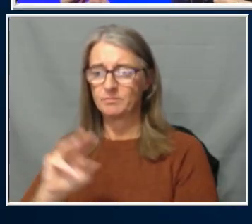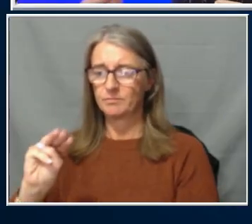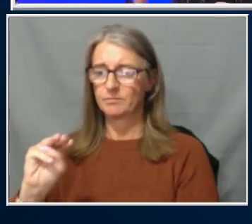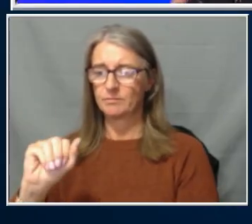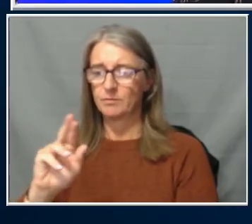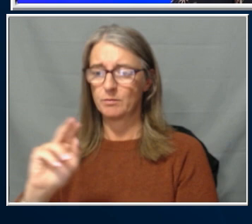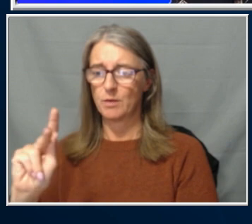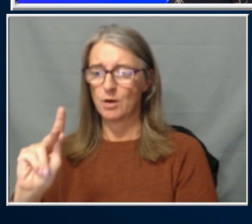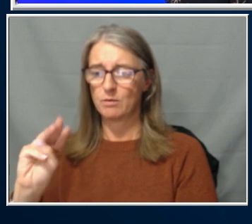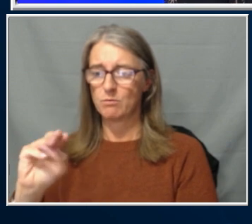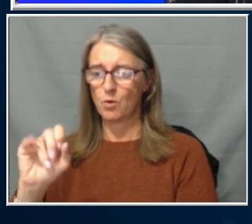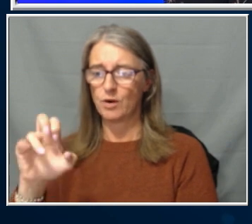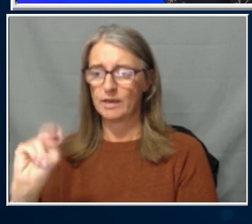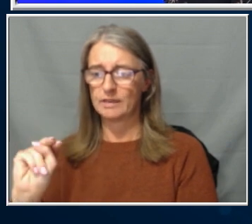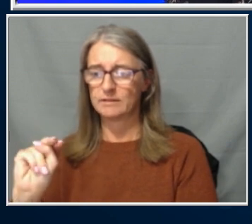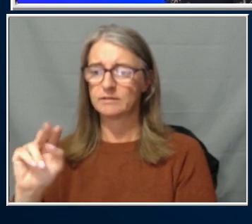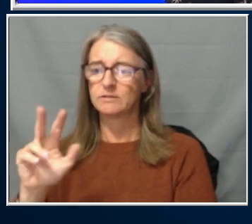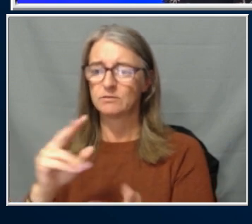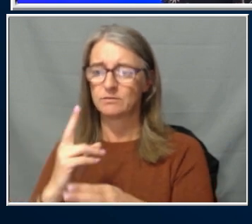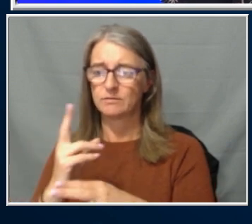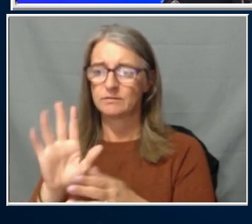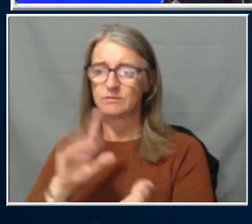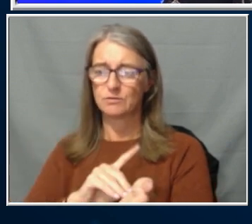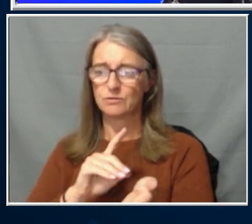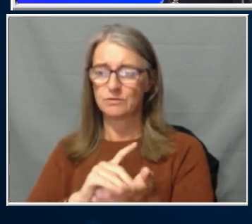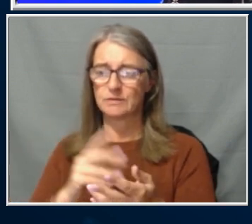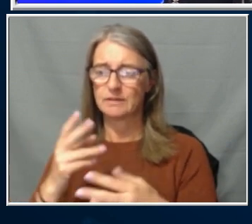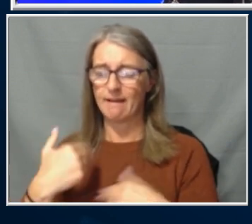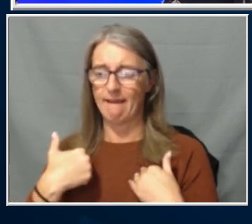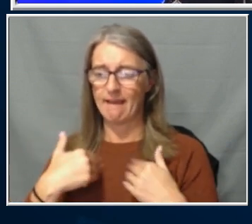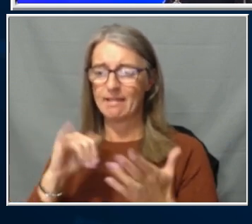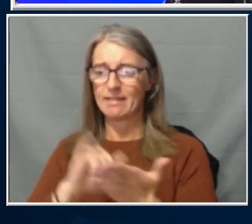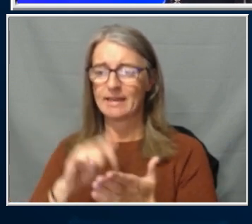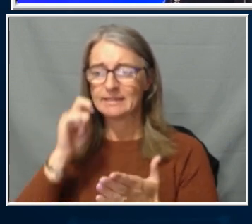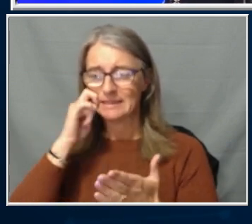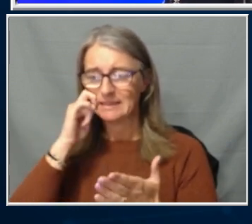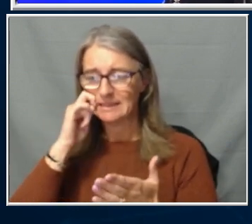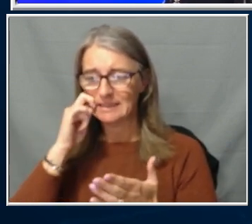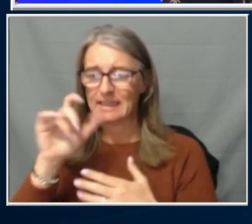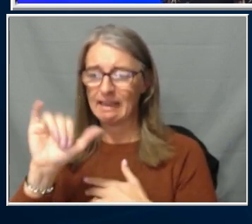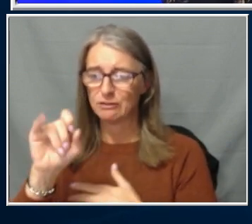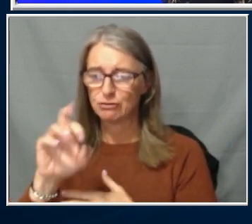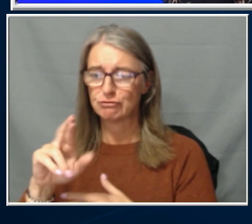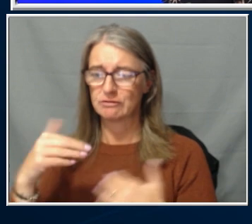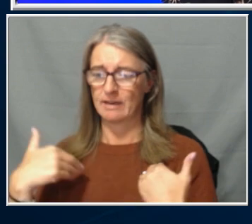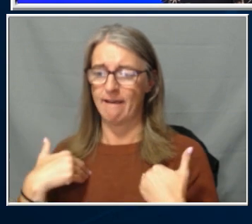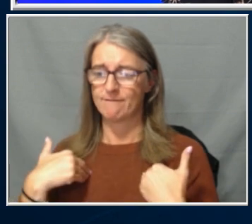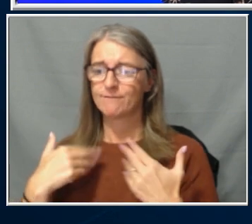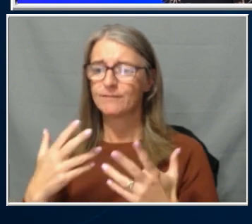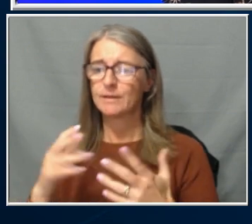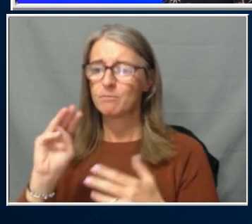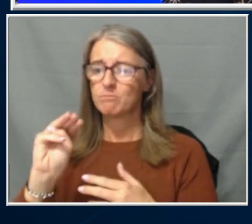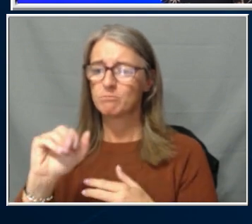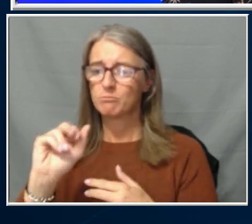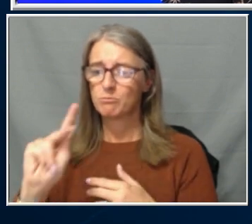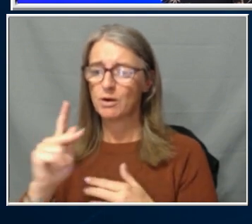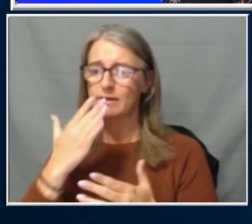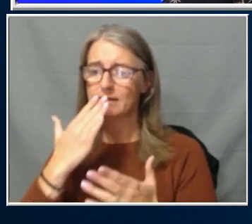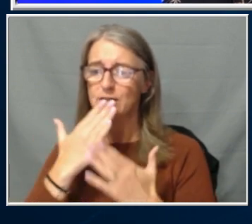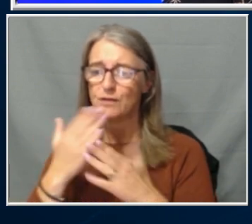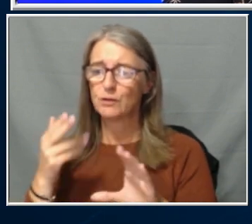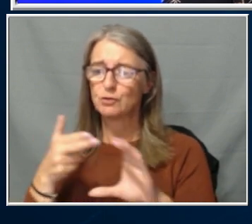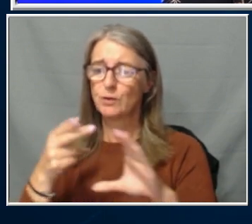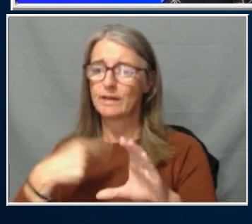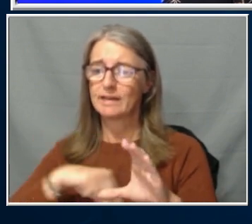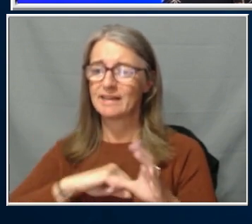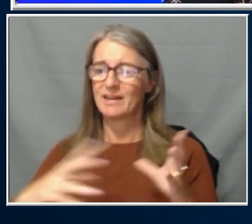by both of our doctors here this morning. He was diagnosed with malignant melanoma, the most serious type of skin cancer. Mark, thank you so much for joining us. I know you're on